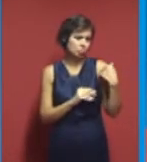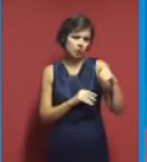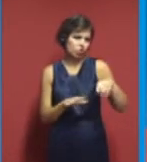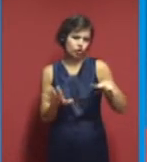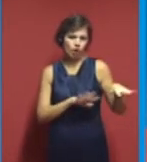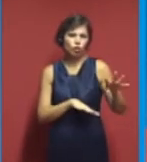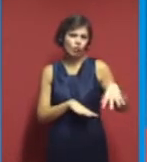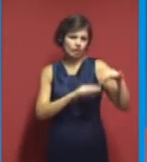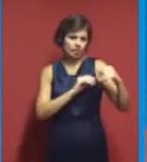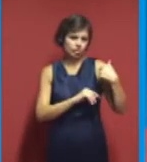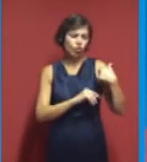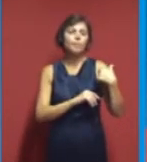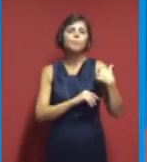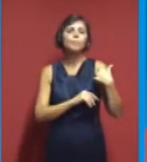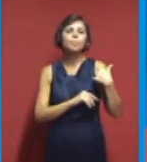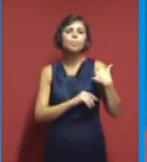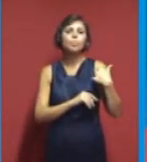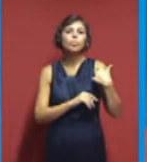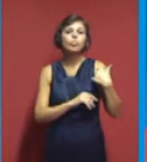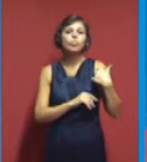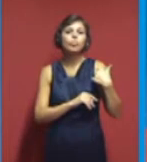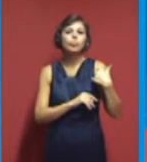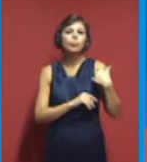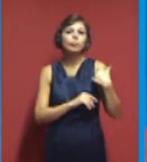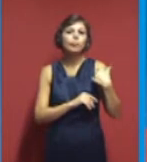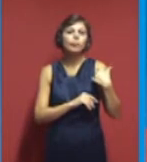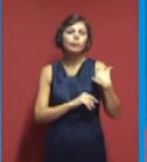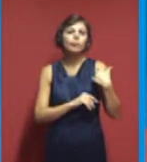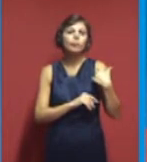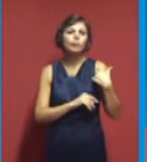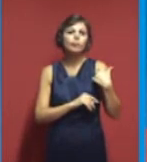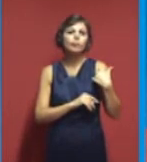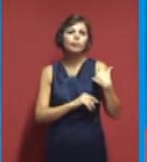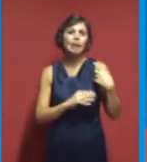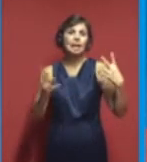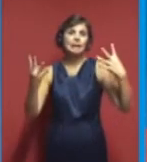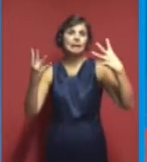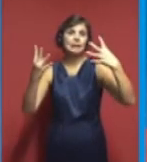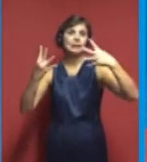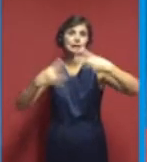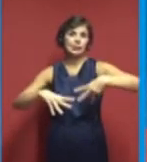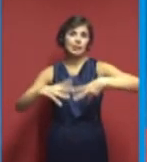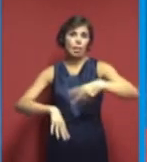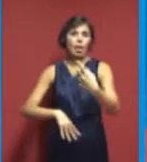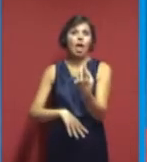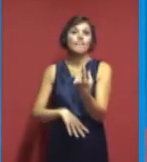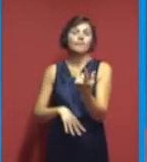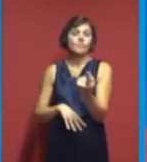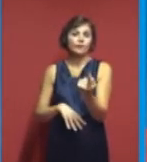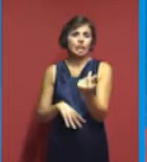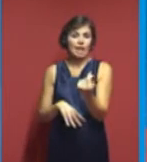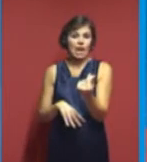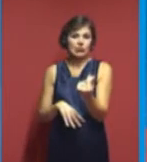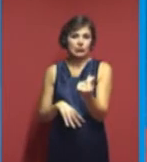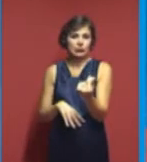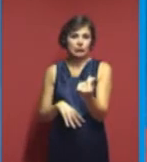is the creation of, in one hand, the financial system that is actually still the International Monetary Fund is controlling Spain